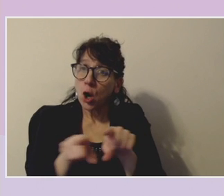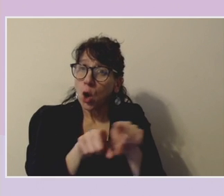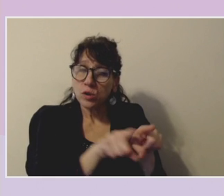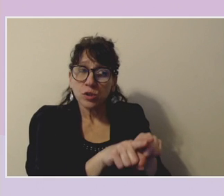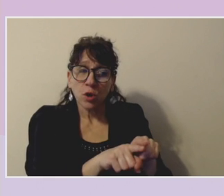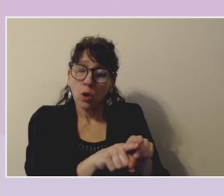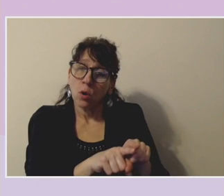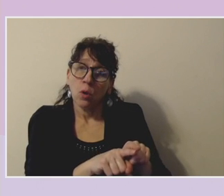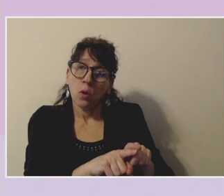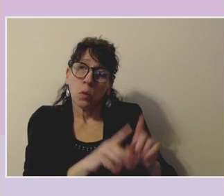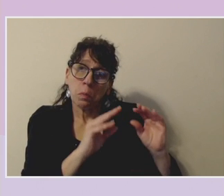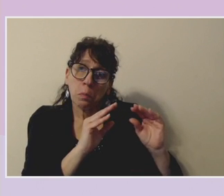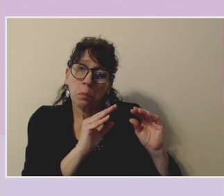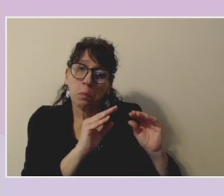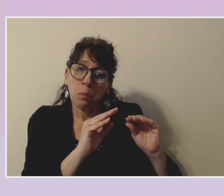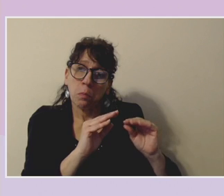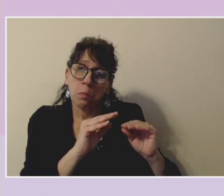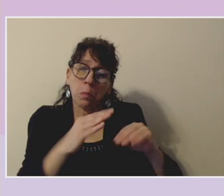core